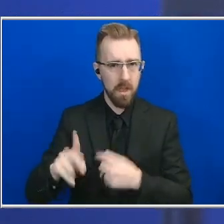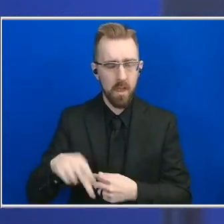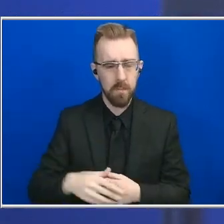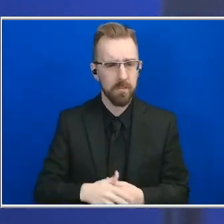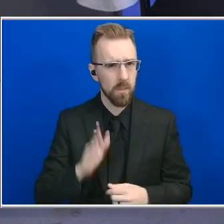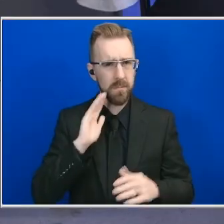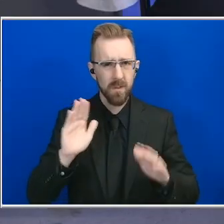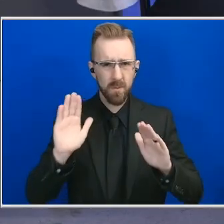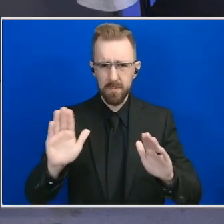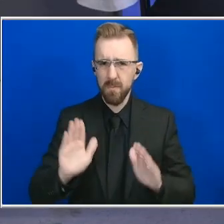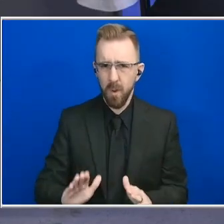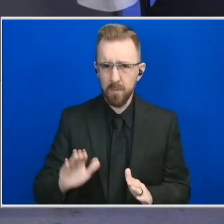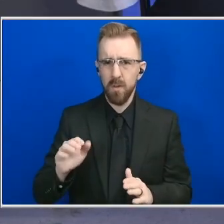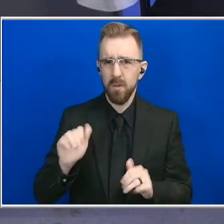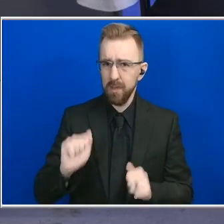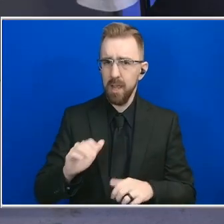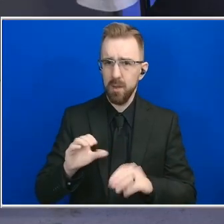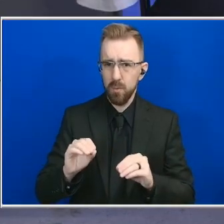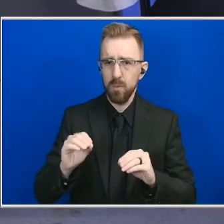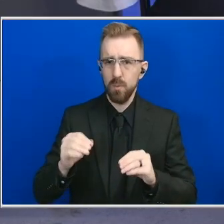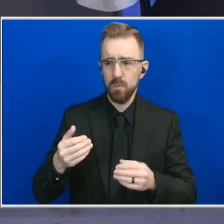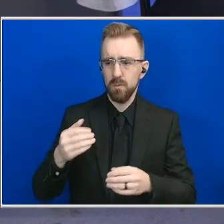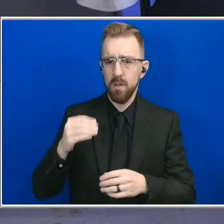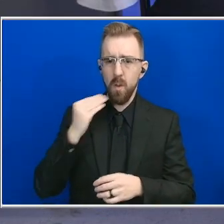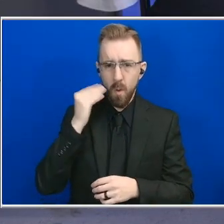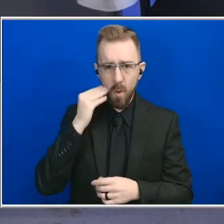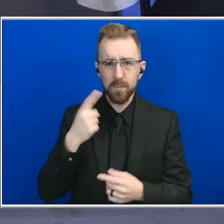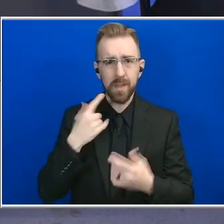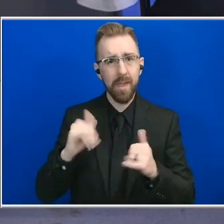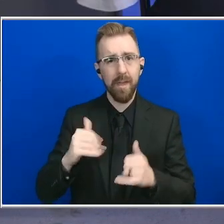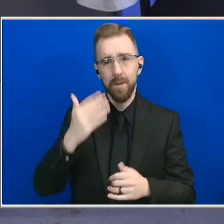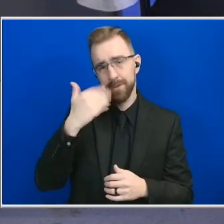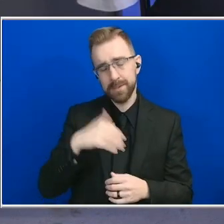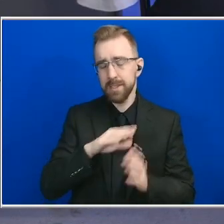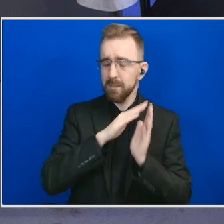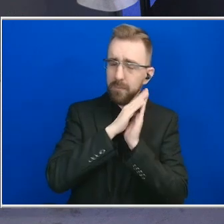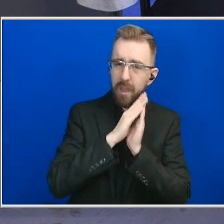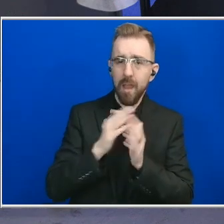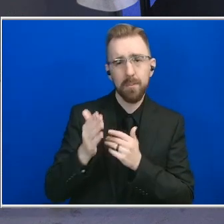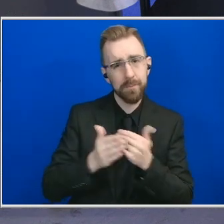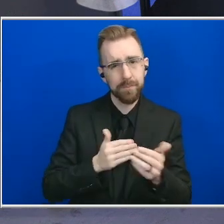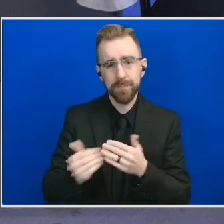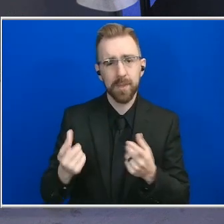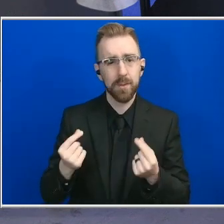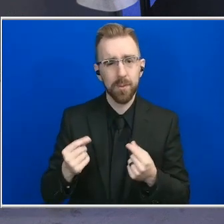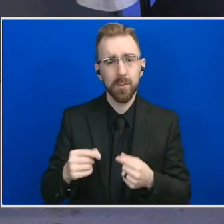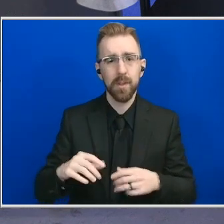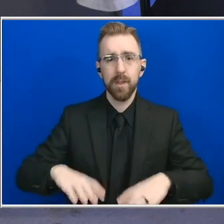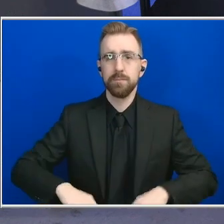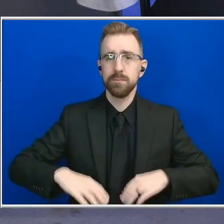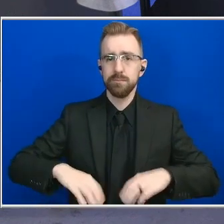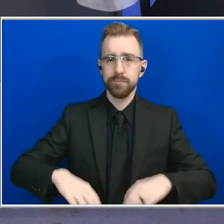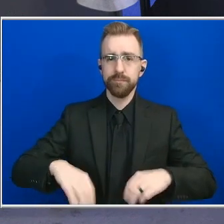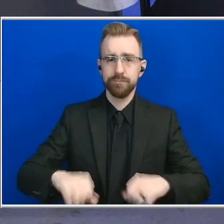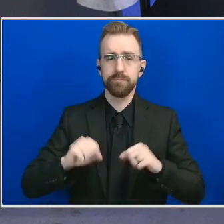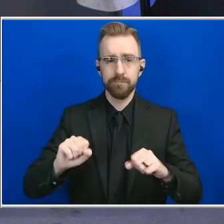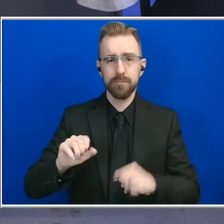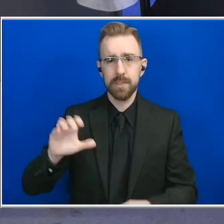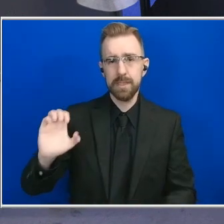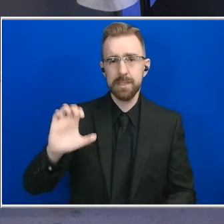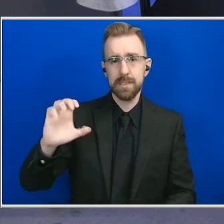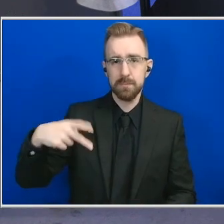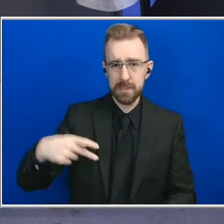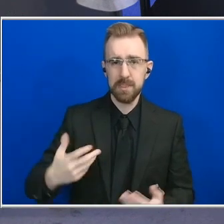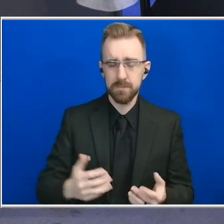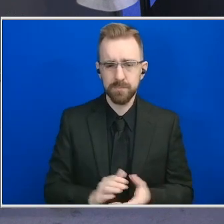you could do at home, and you could offer this, hey, let's go to sleep, take a nap, and do your pulsation. Right. Some of the